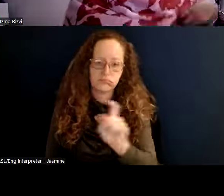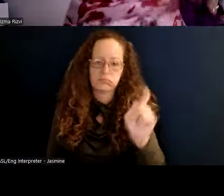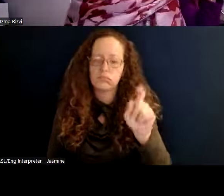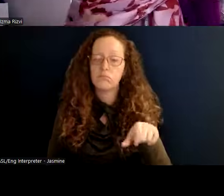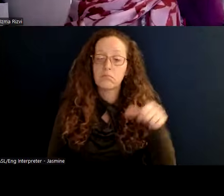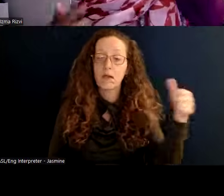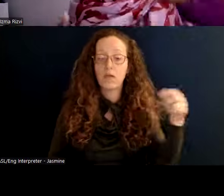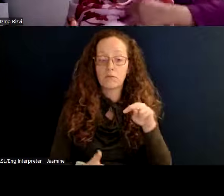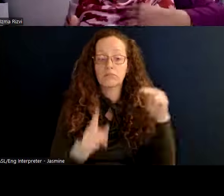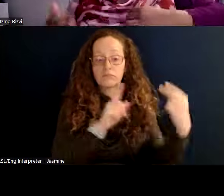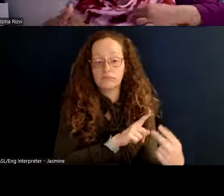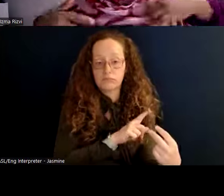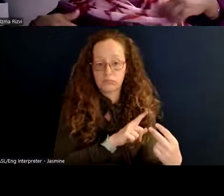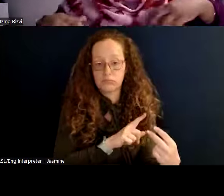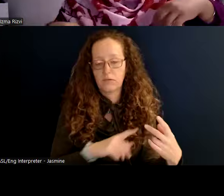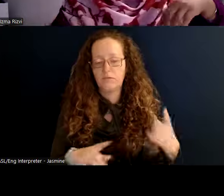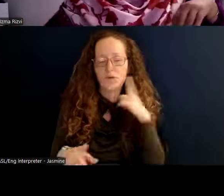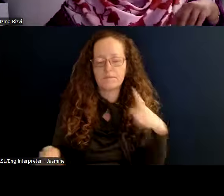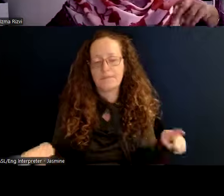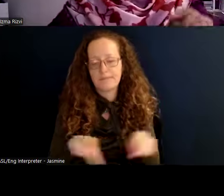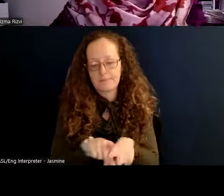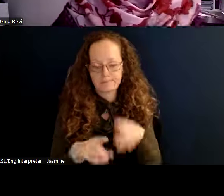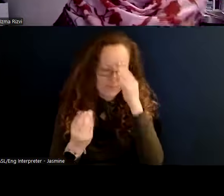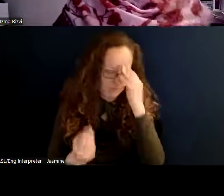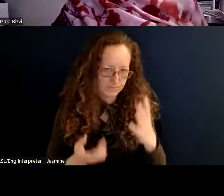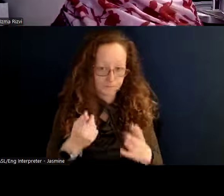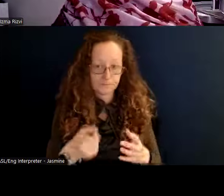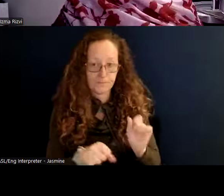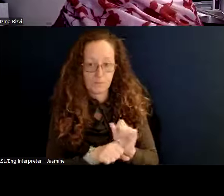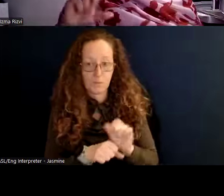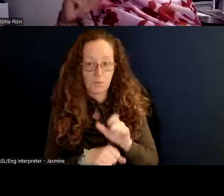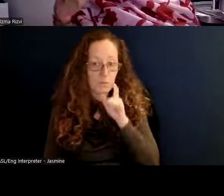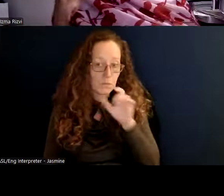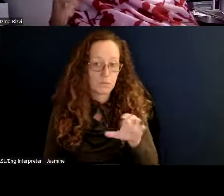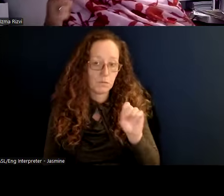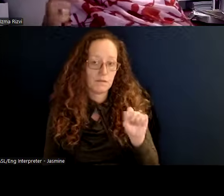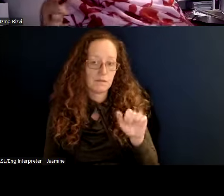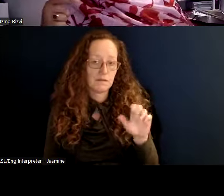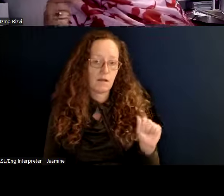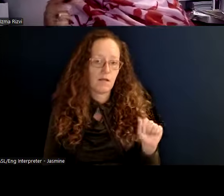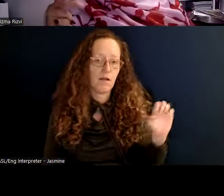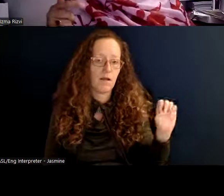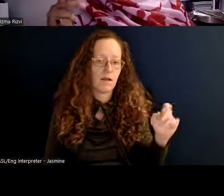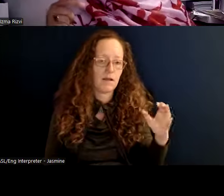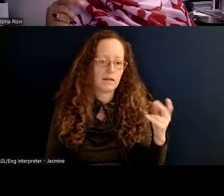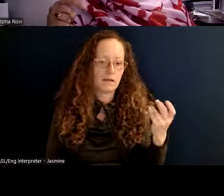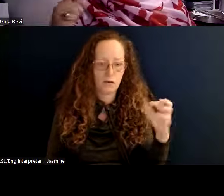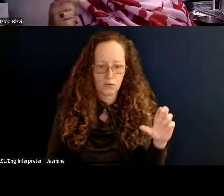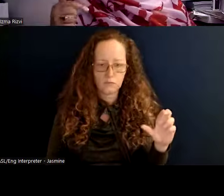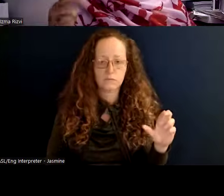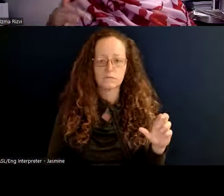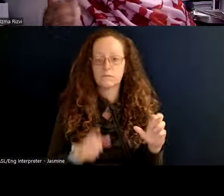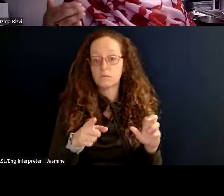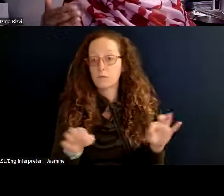to see the same information, right? And this work was done by Sarah Eigner. So the important takeaway here is